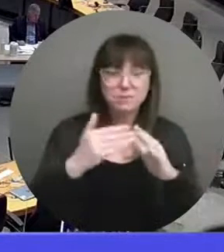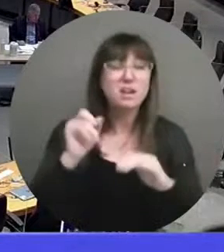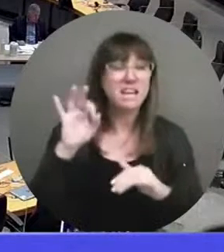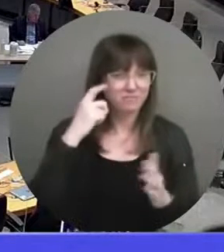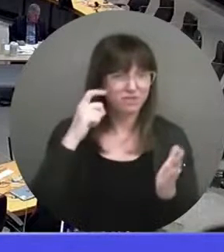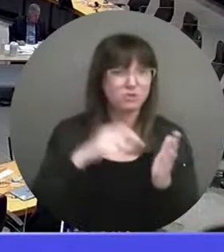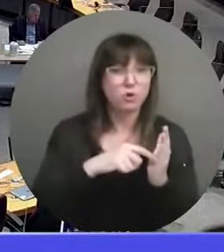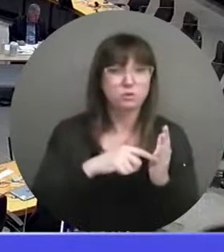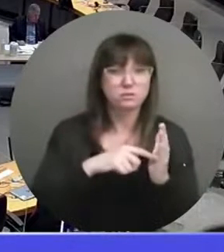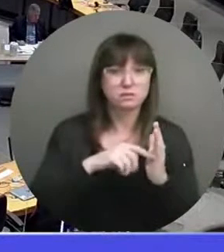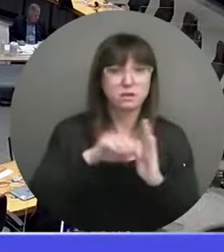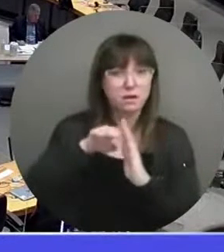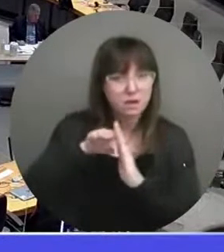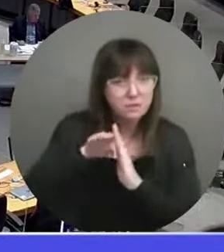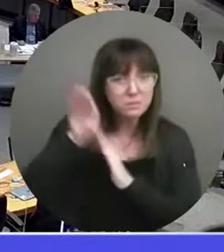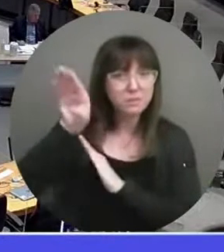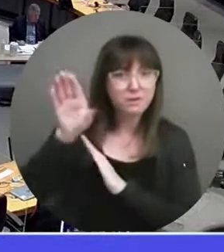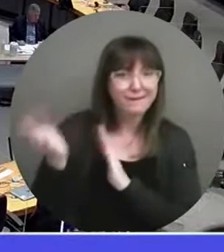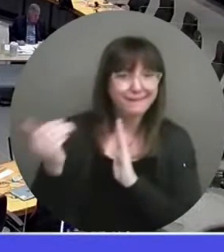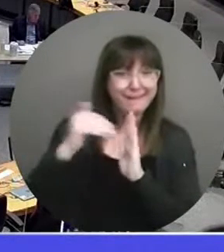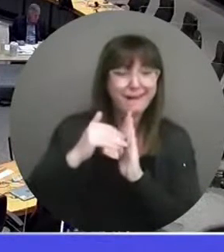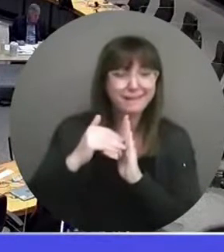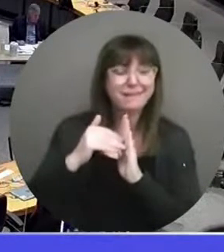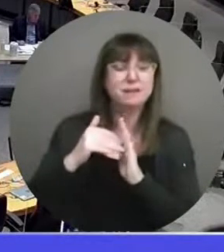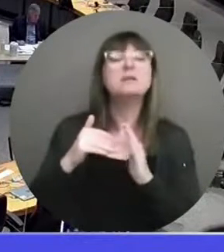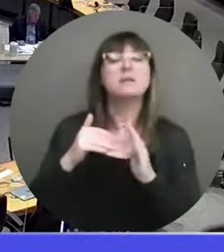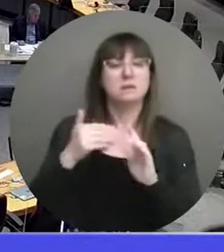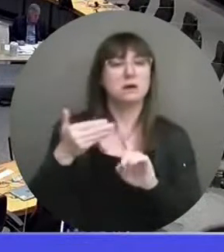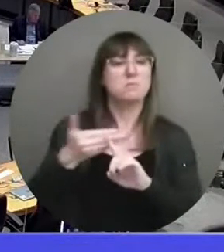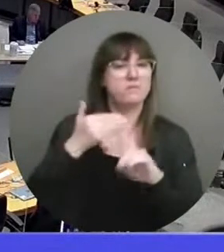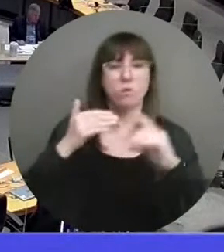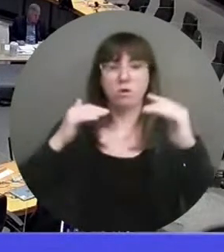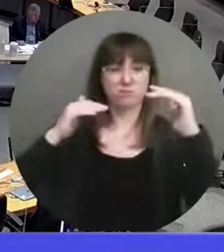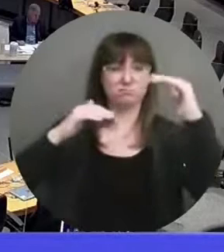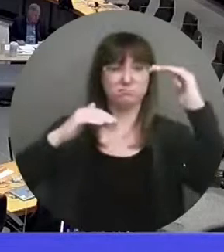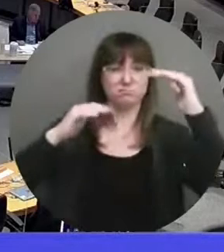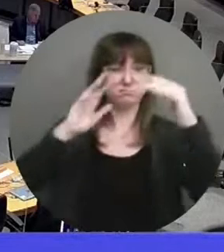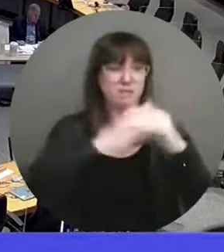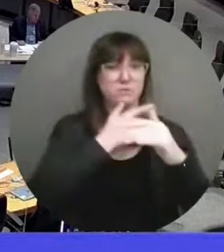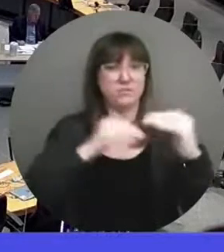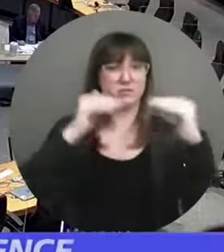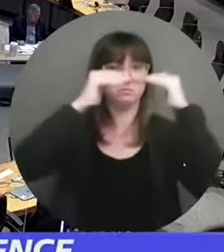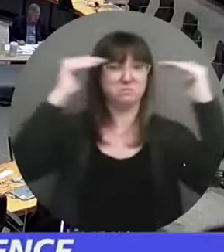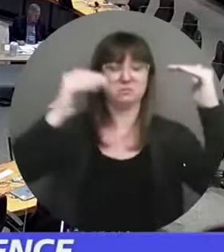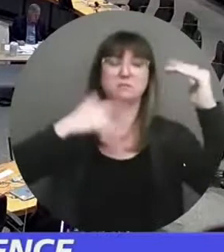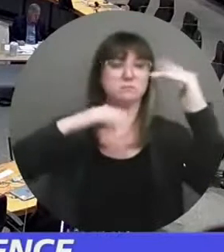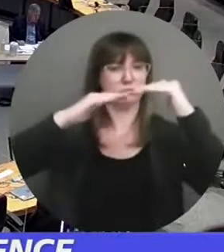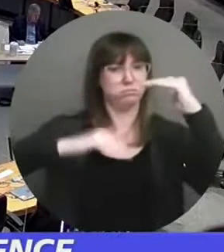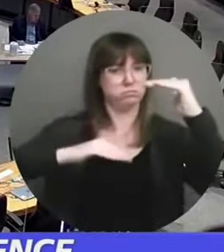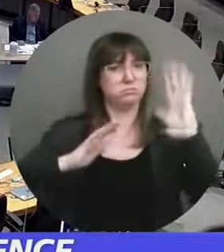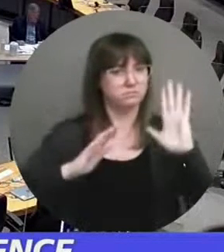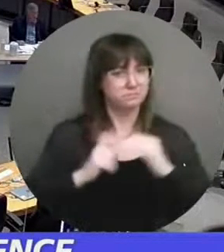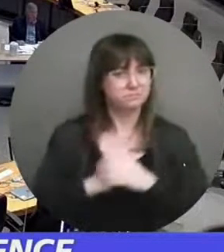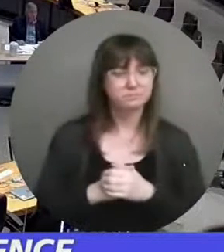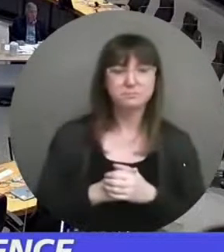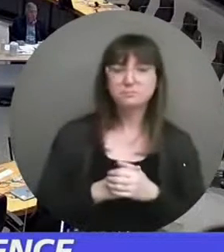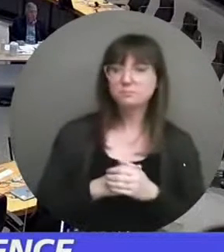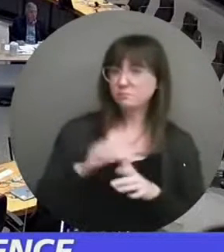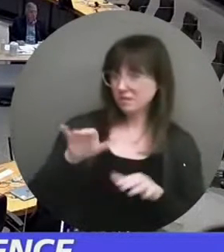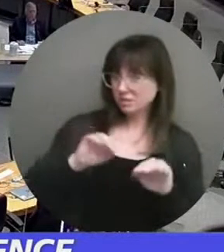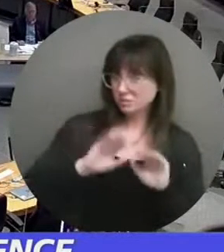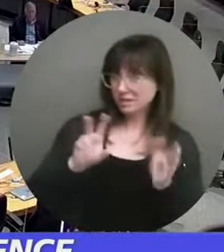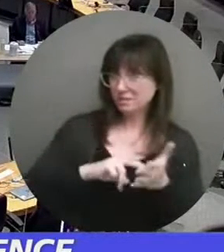going up, the rates going up, certainly before we hit those thresholds. Well, just to be clear, just to clarify, then you might bring in